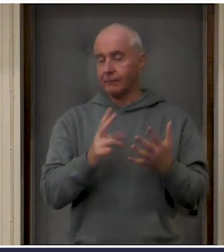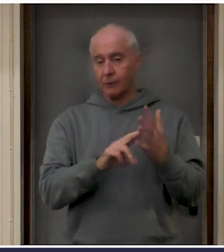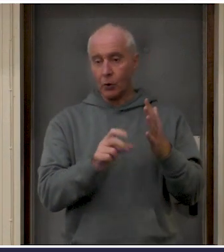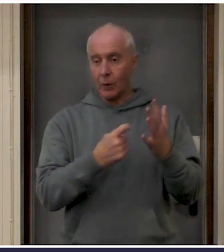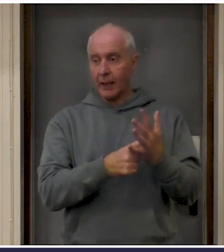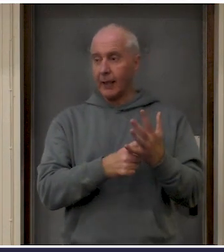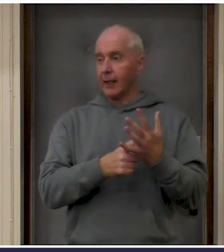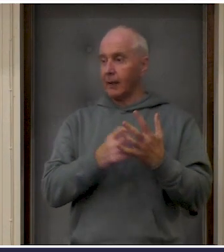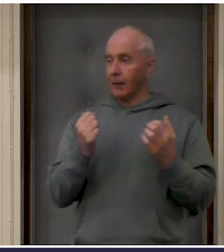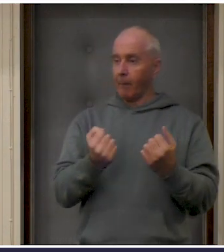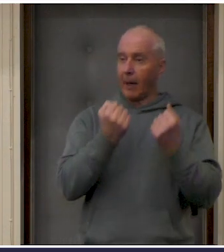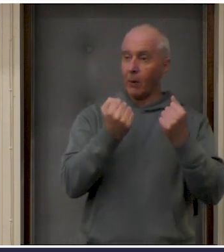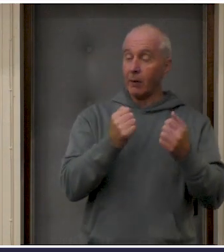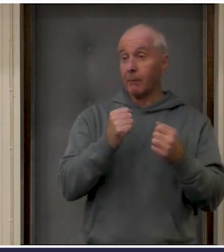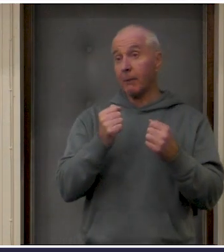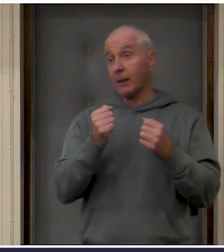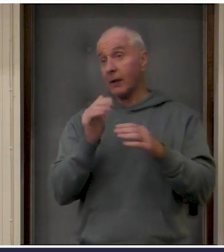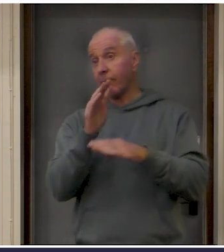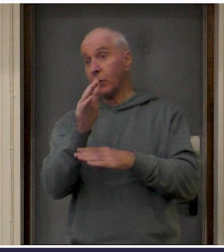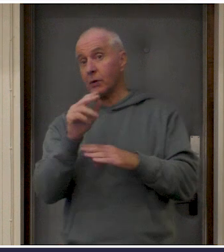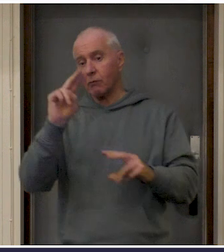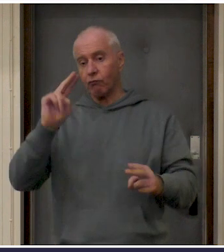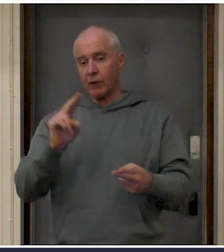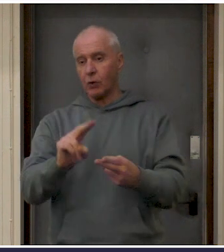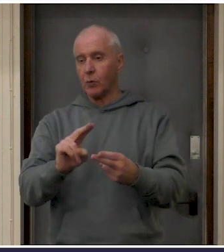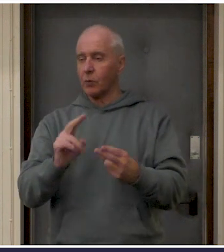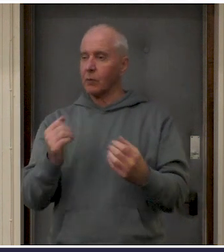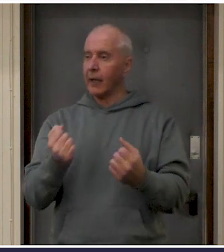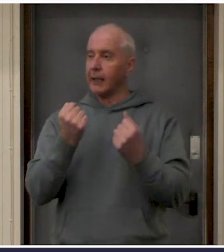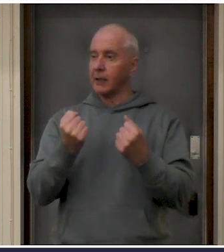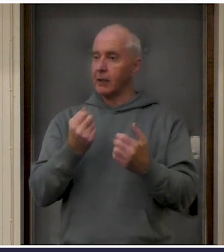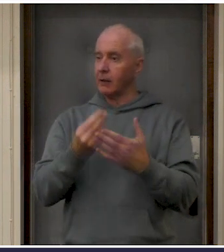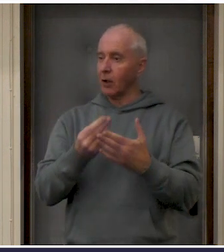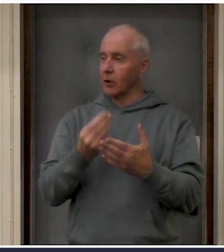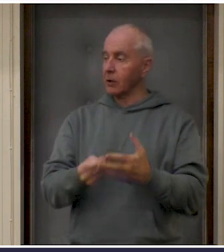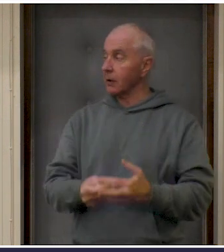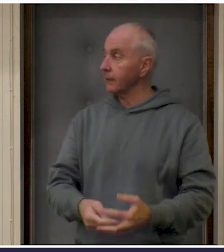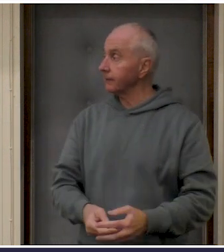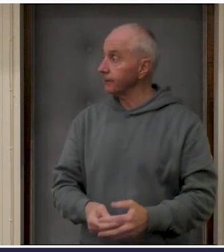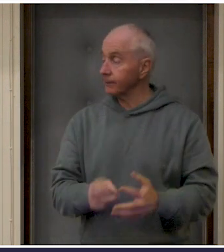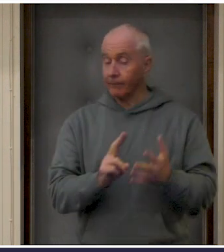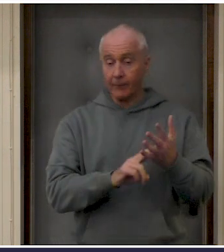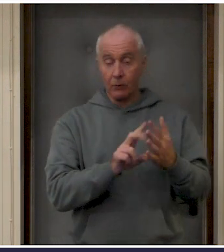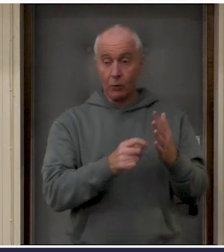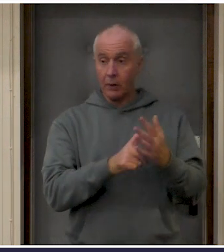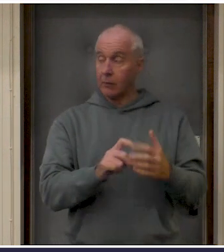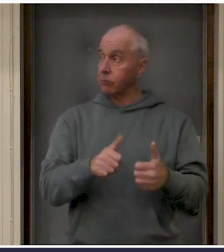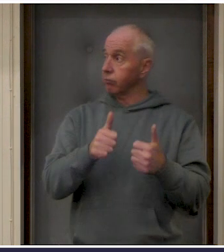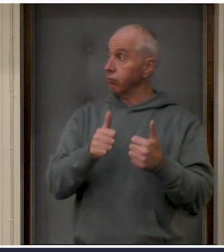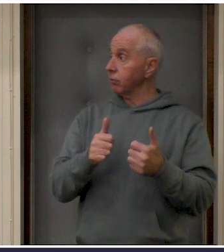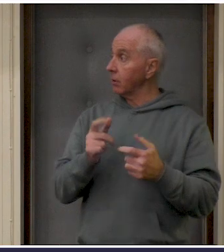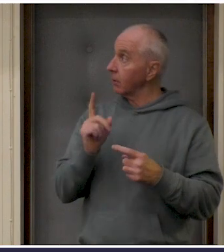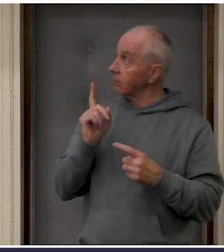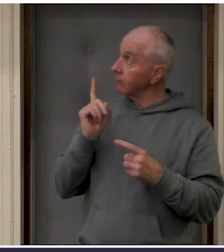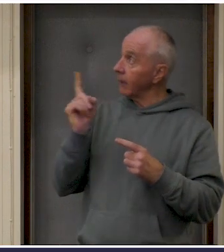reduce the cost of our total energy system. So Europe's good, and all these competitions that are now in either ended or in the